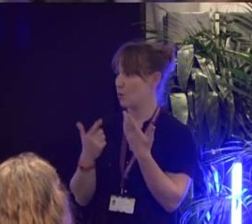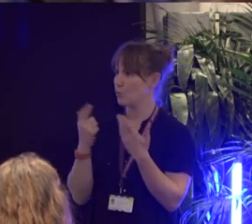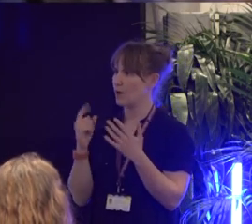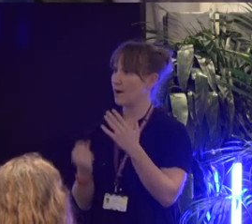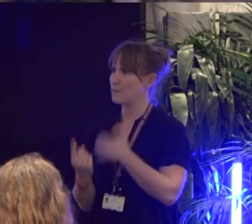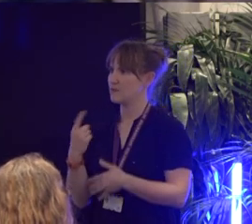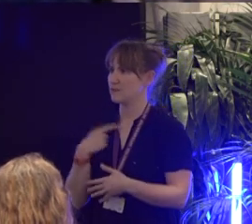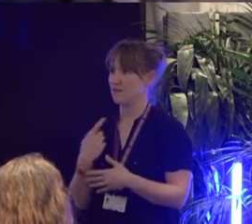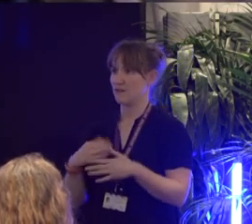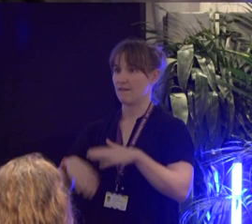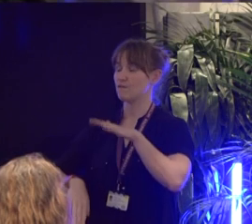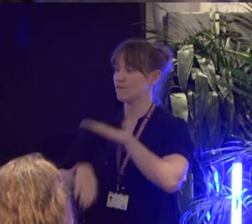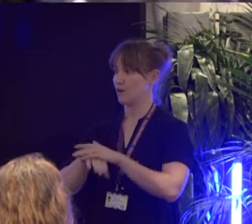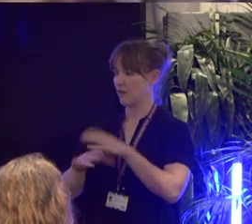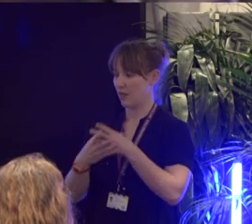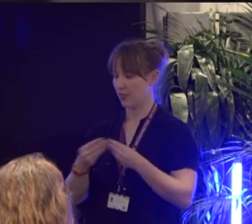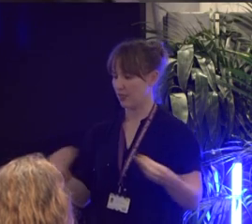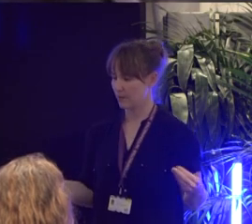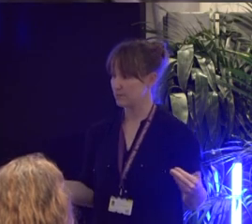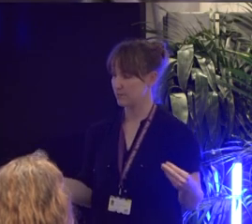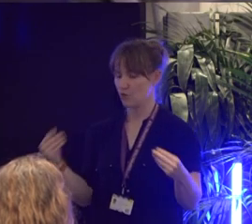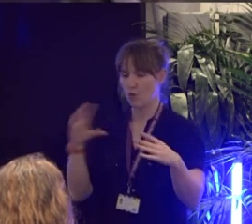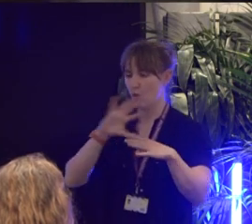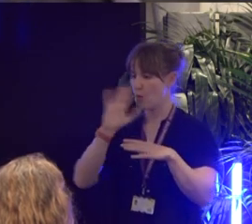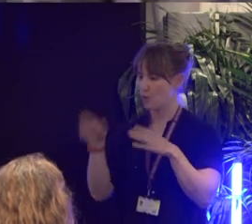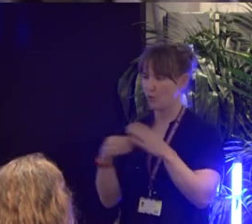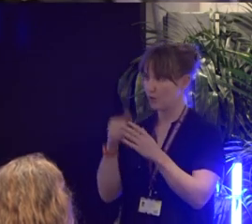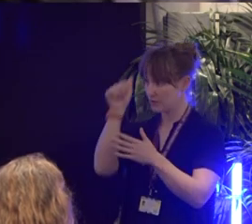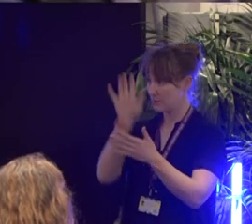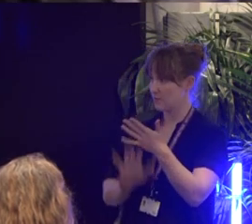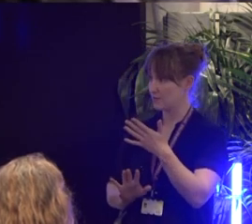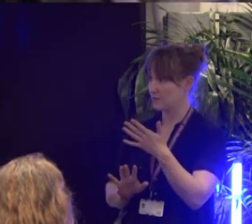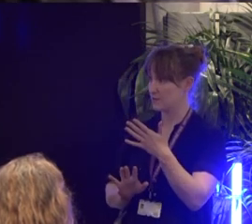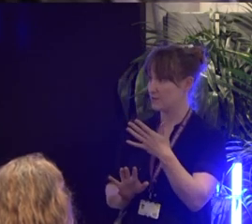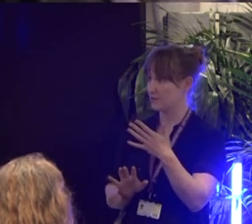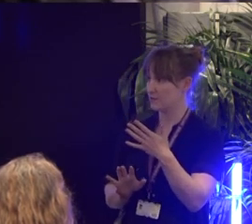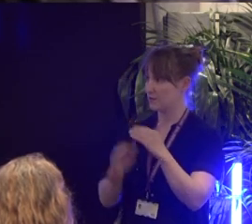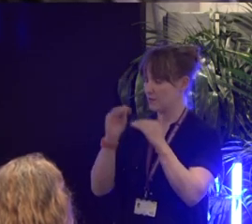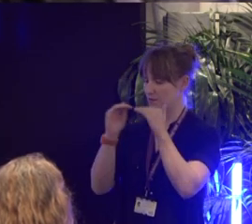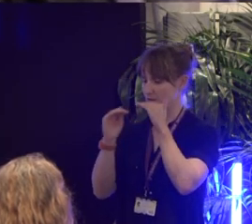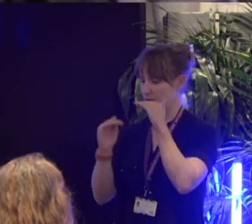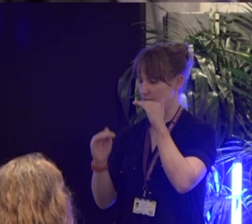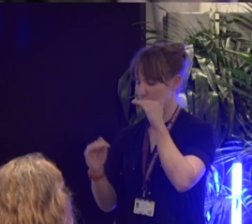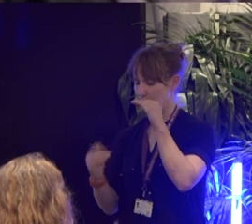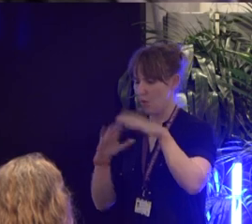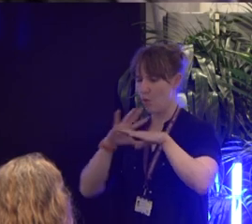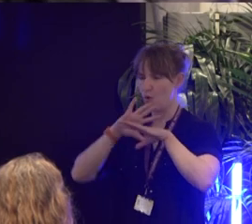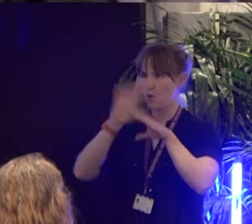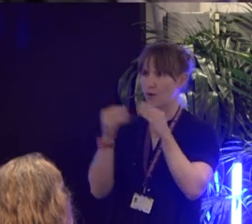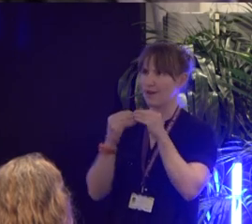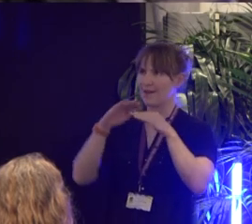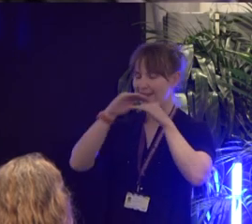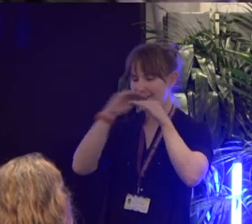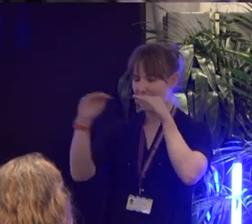wears off for all hierarchies or in all its novel